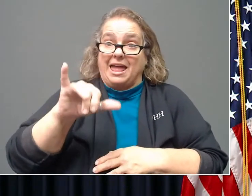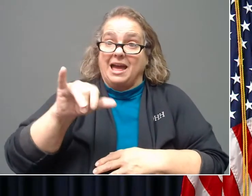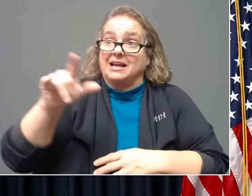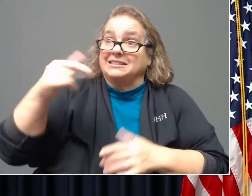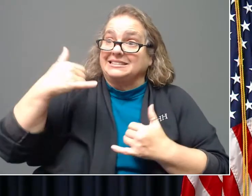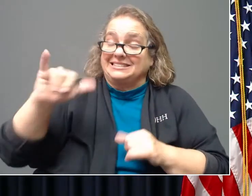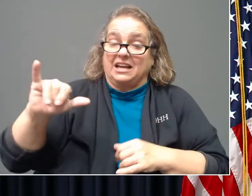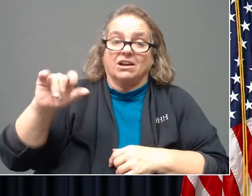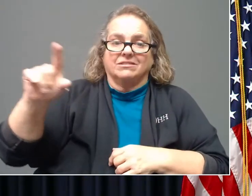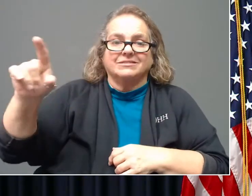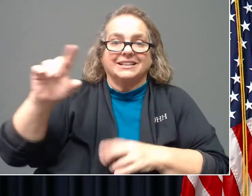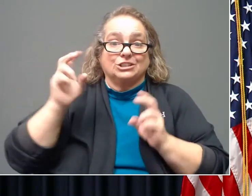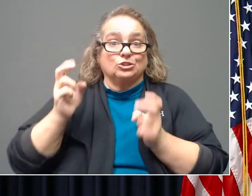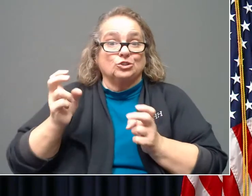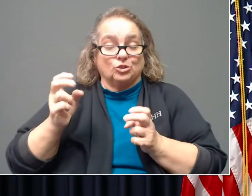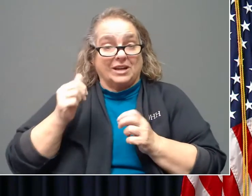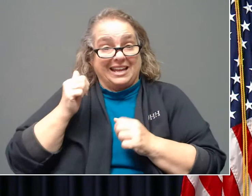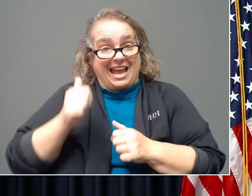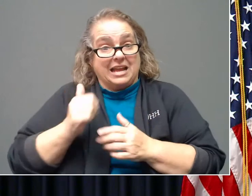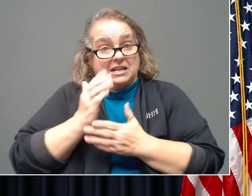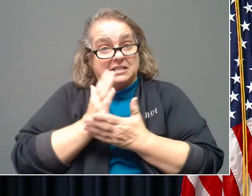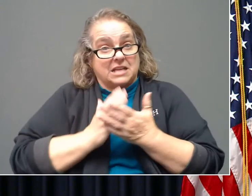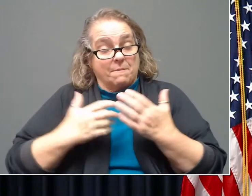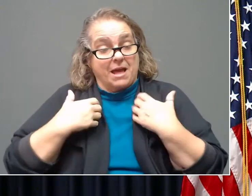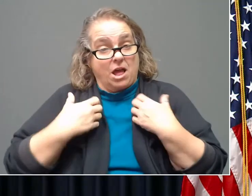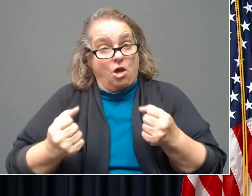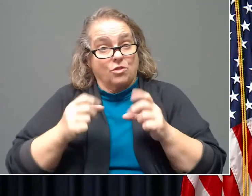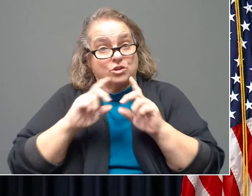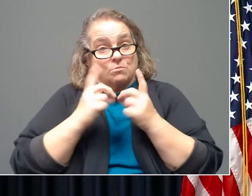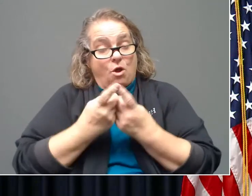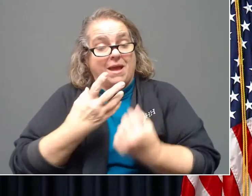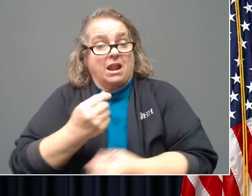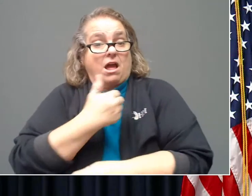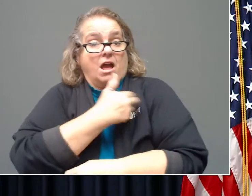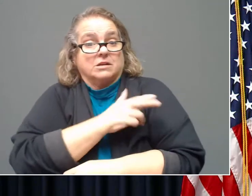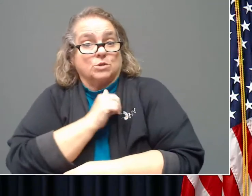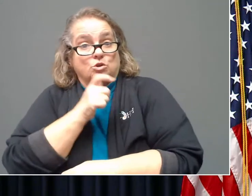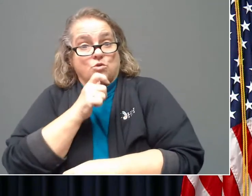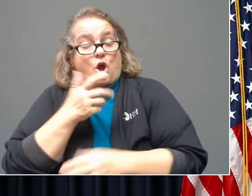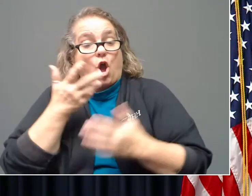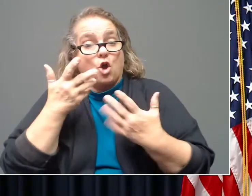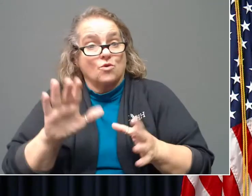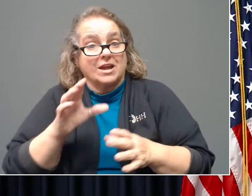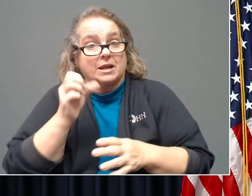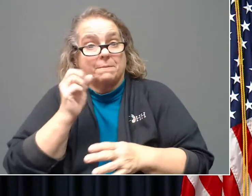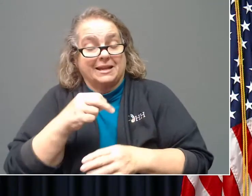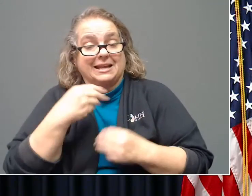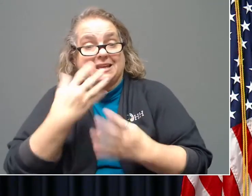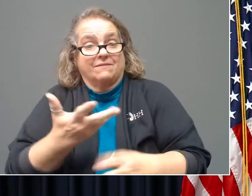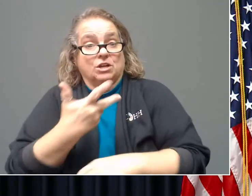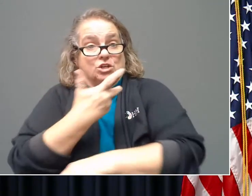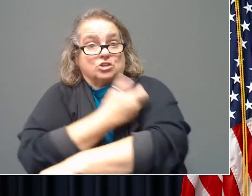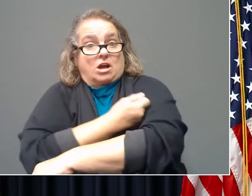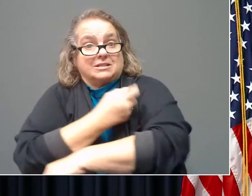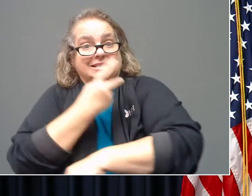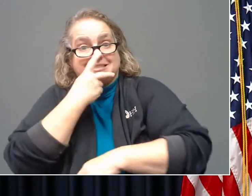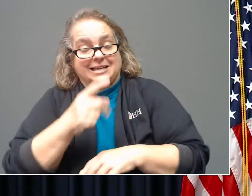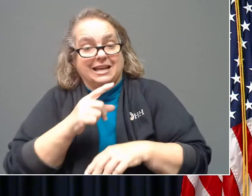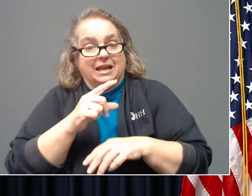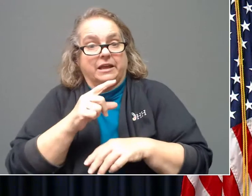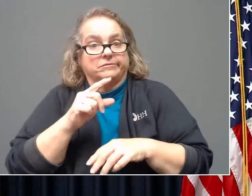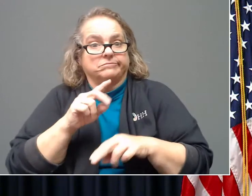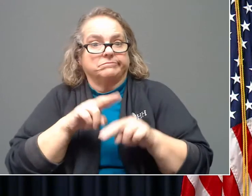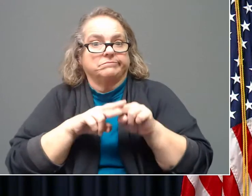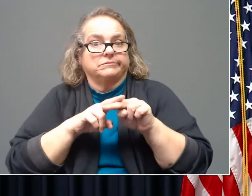be, could some health departments and hospitals who have already been vaccinating see a decrease or even a complete